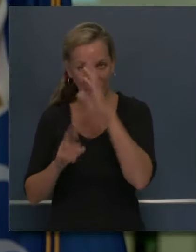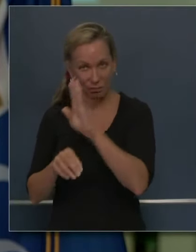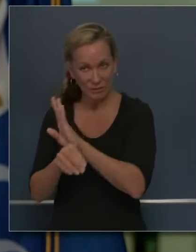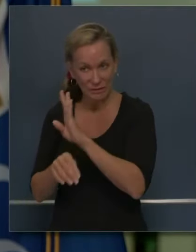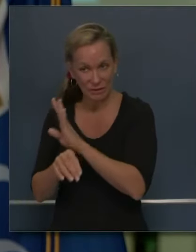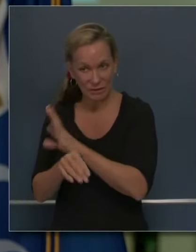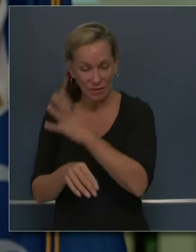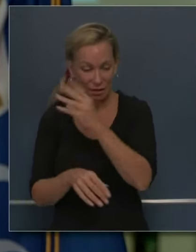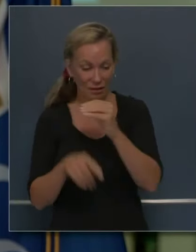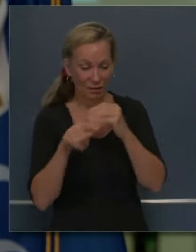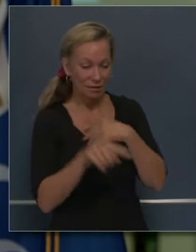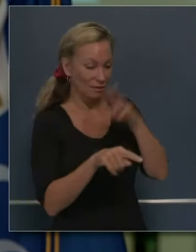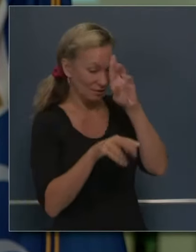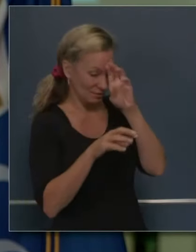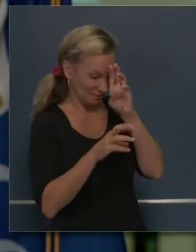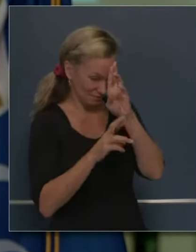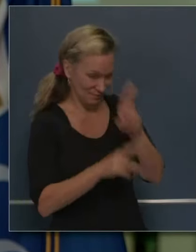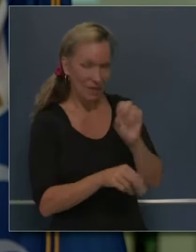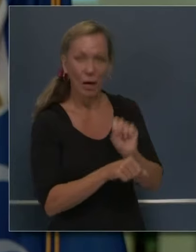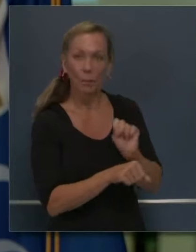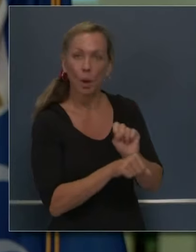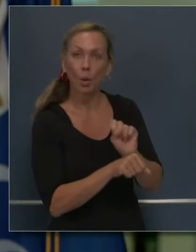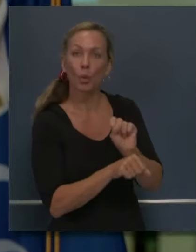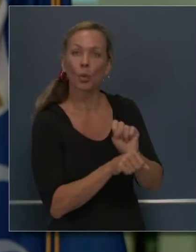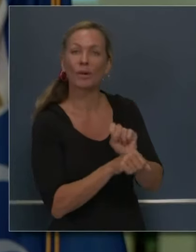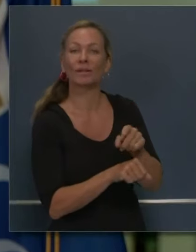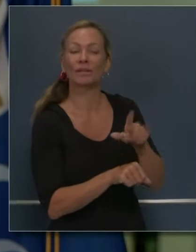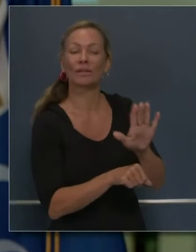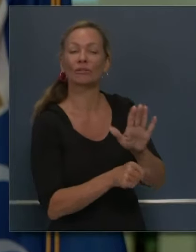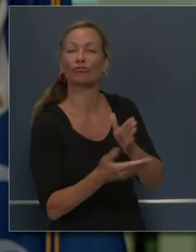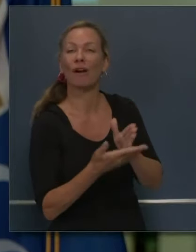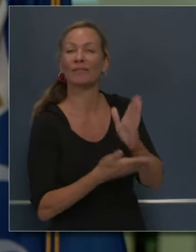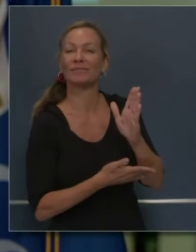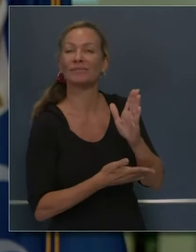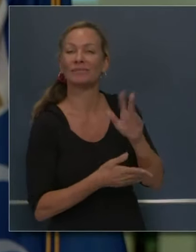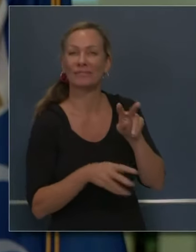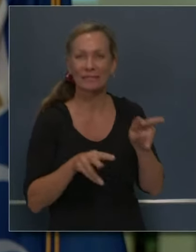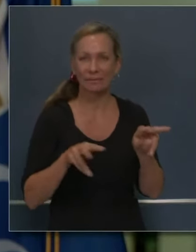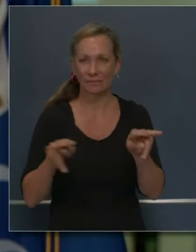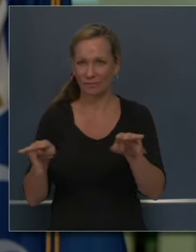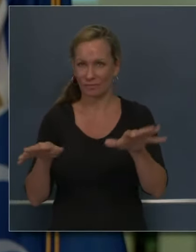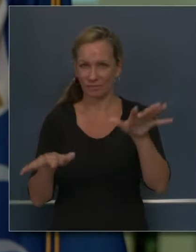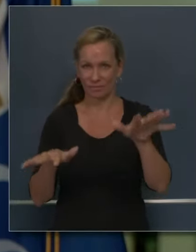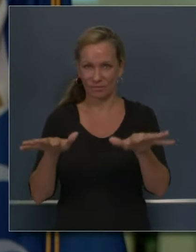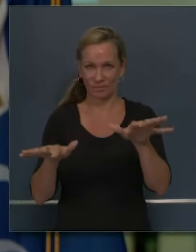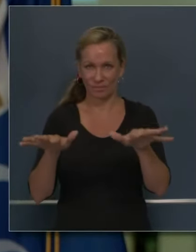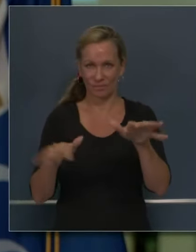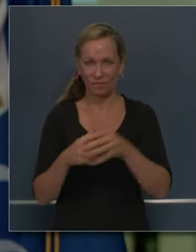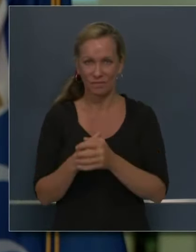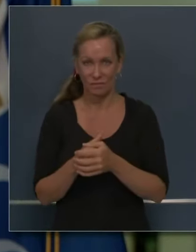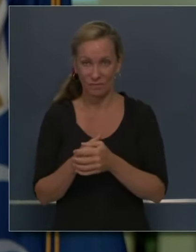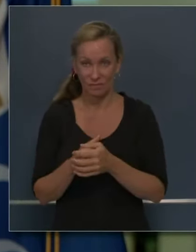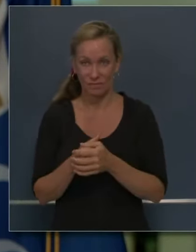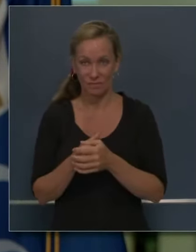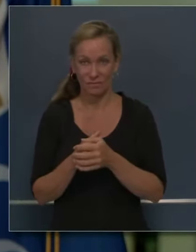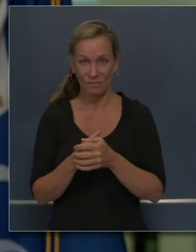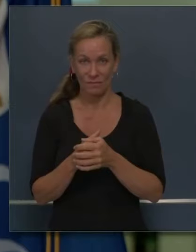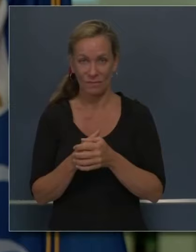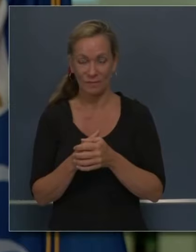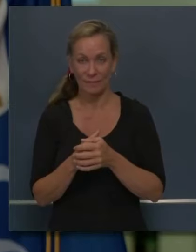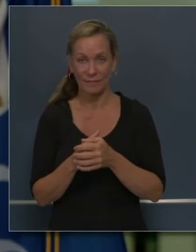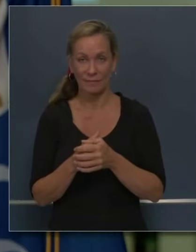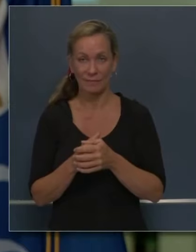David Baker, Bloomberg News. Yes, Governor. I want to ask two